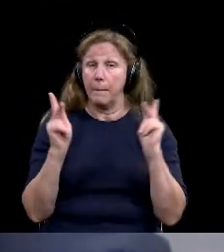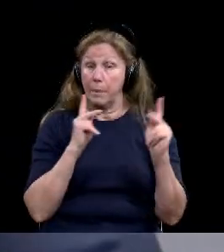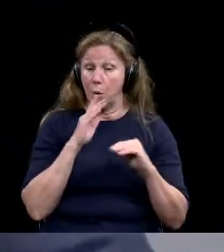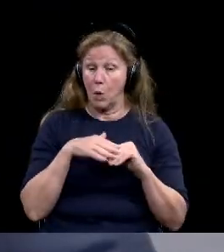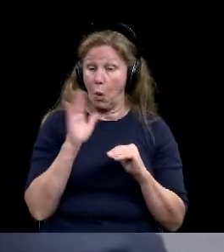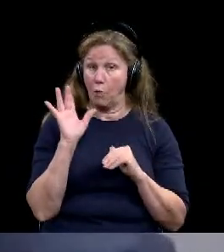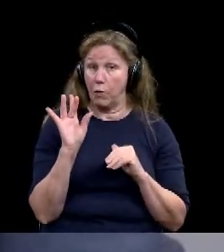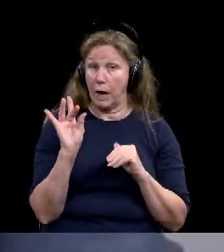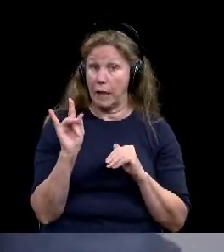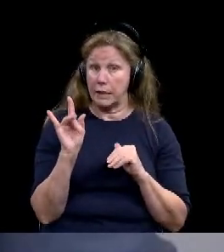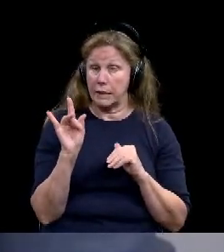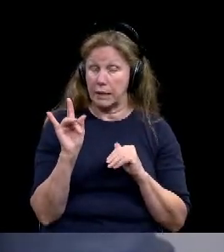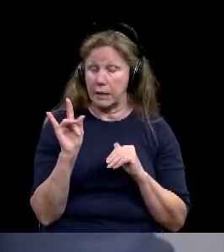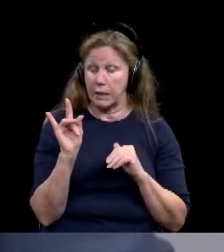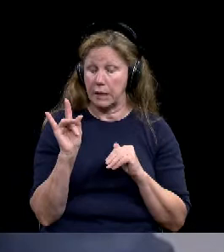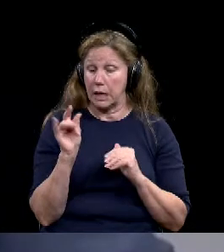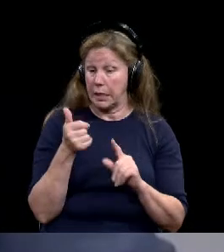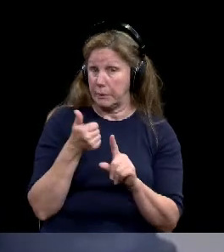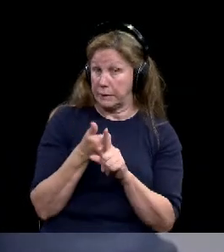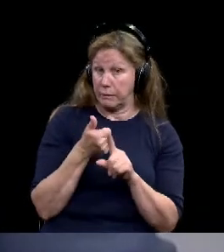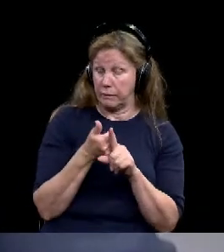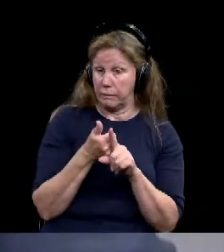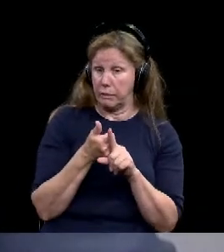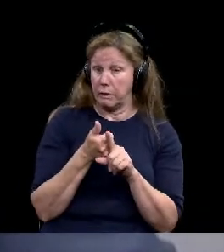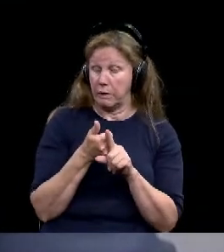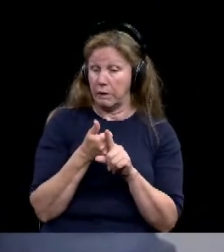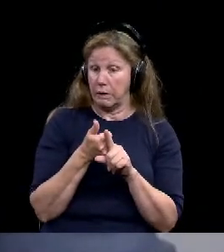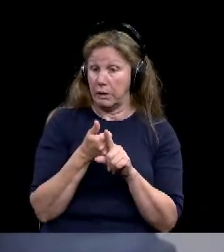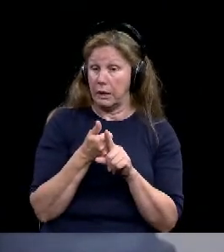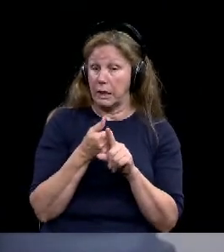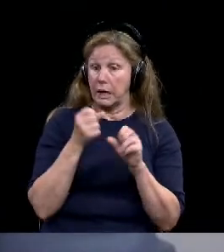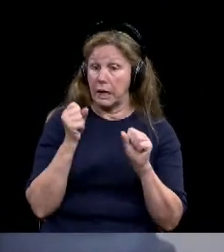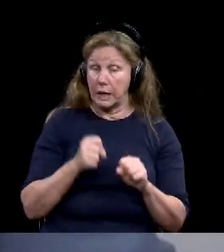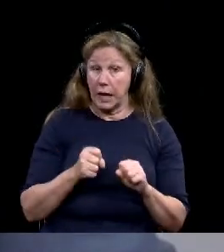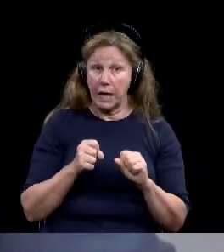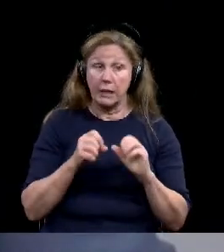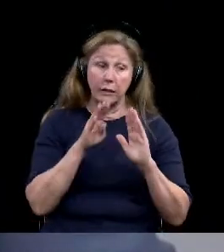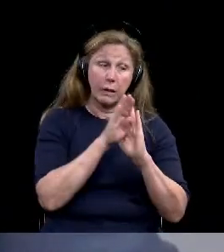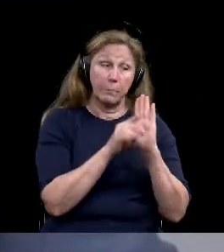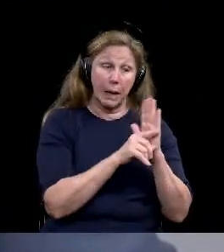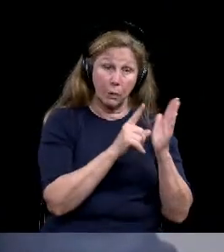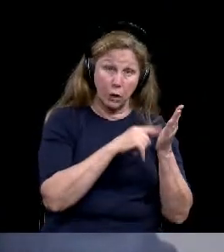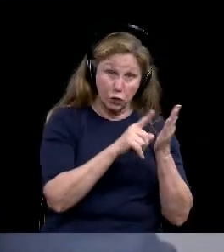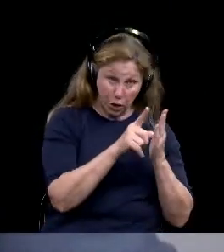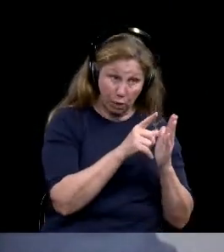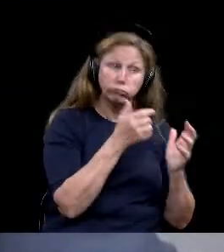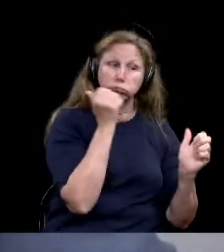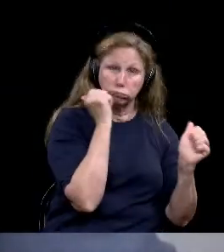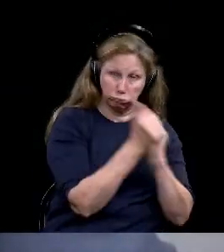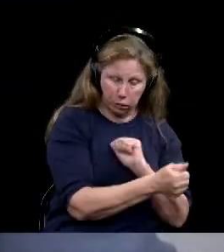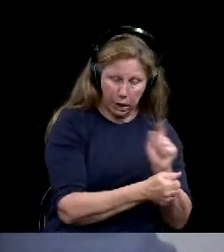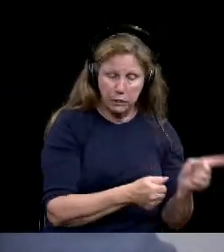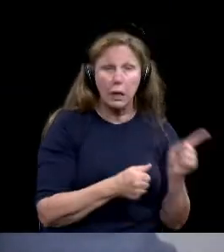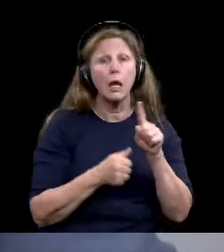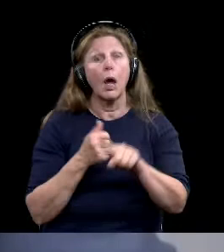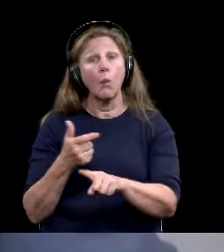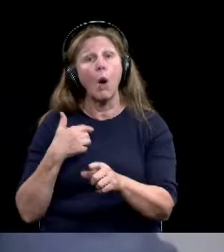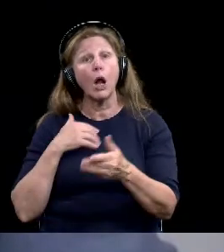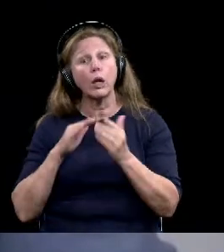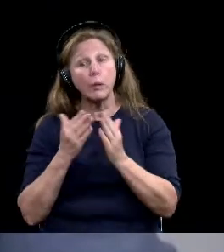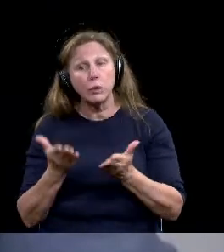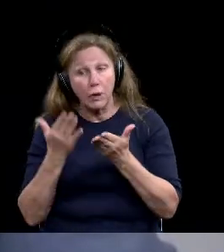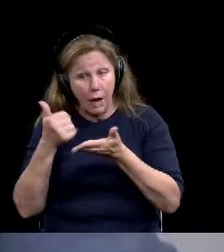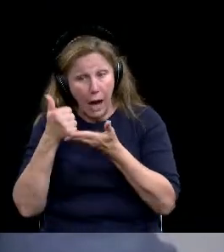to serve our community in this way are encouraged to apply. For more information, contact